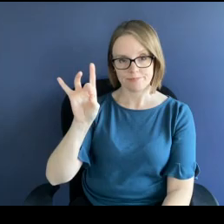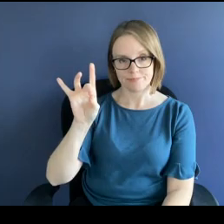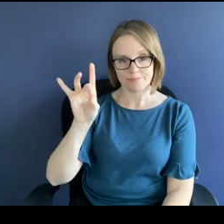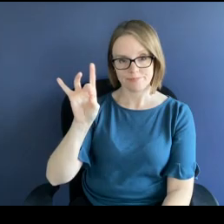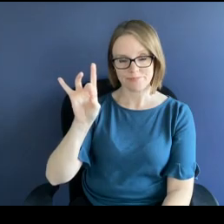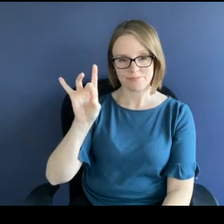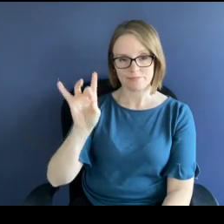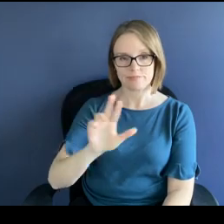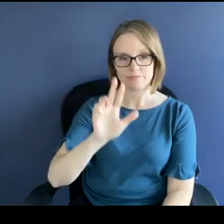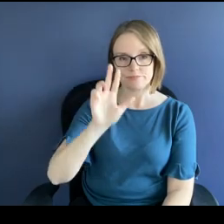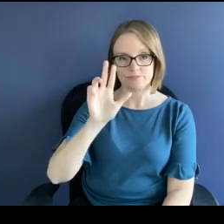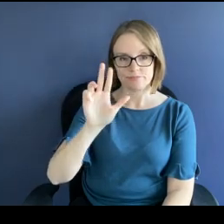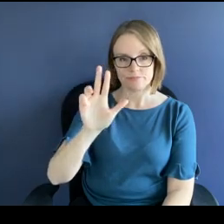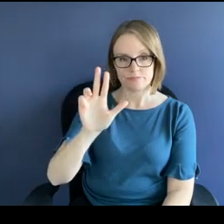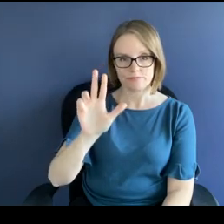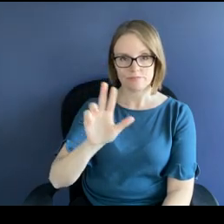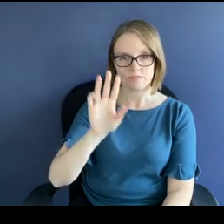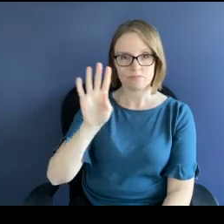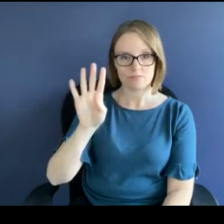888